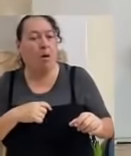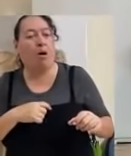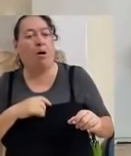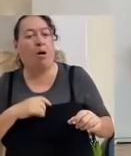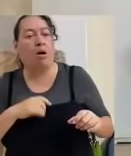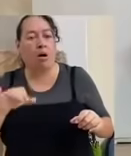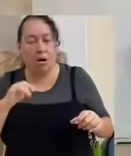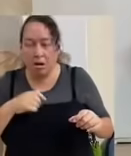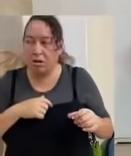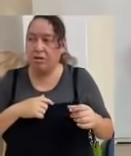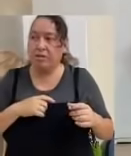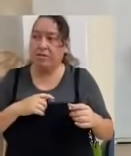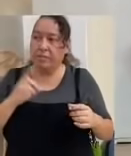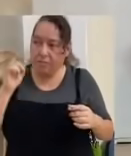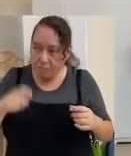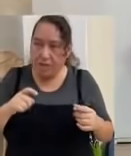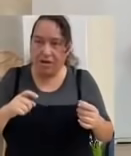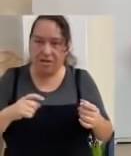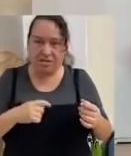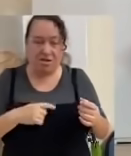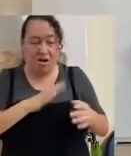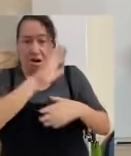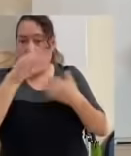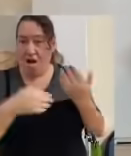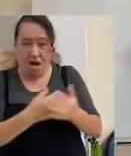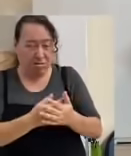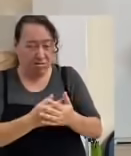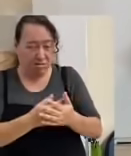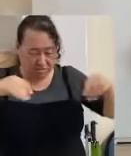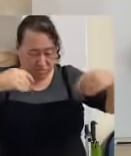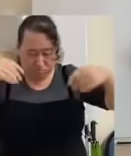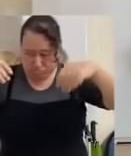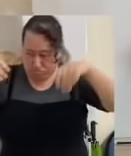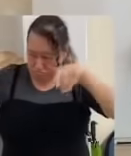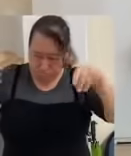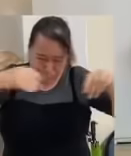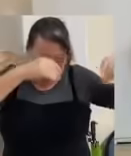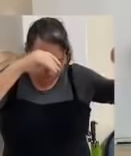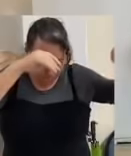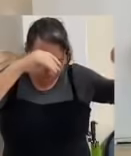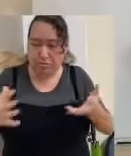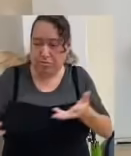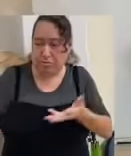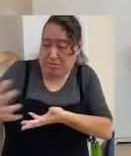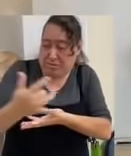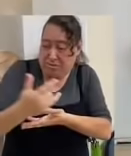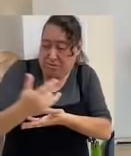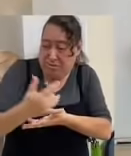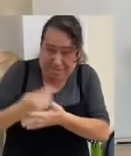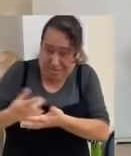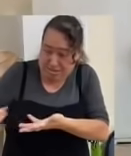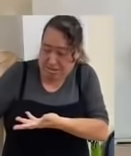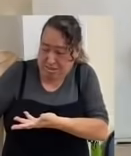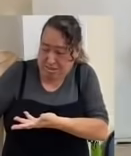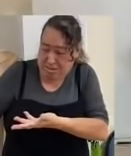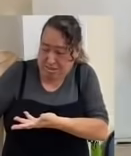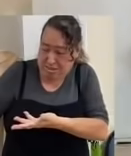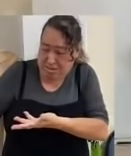to give everything, to sell, go sell everything and give the money to the poor. And give to the